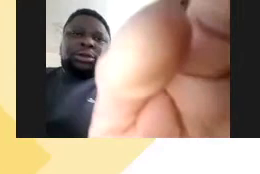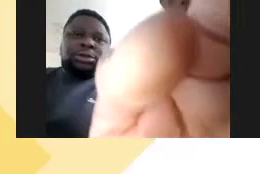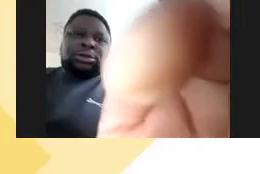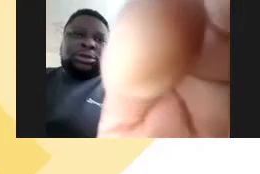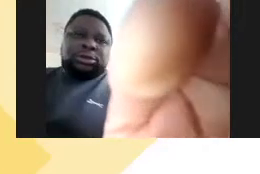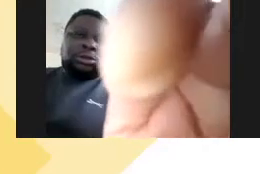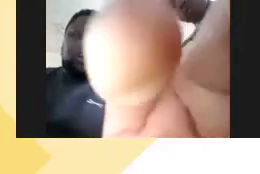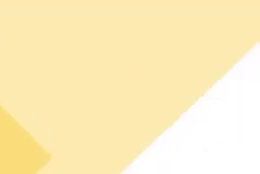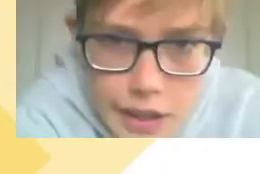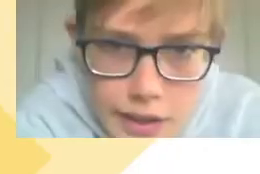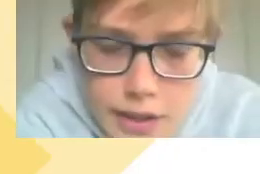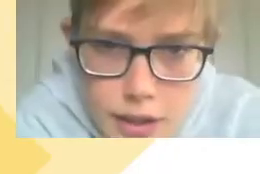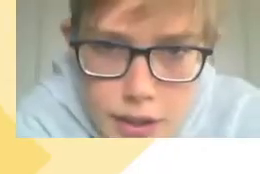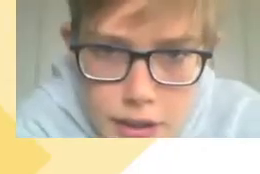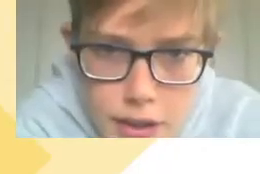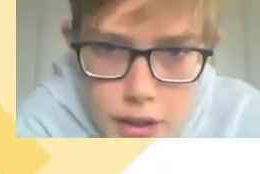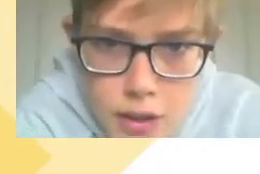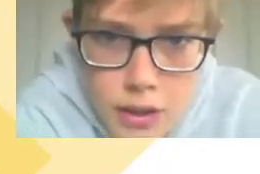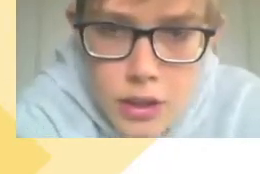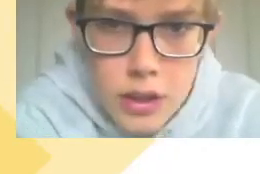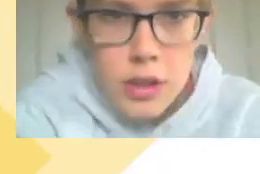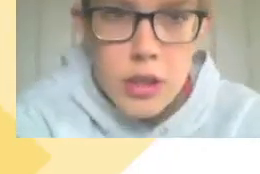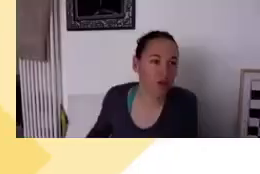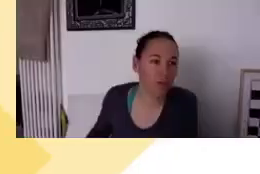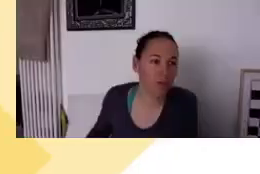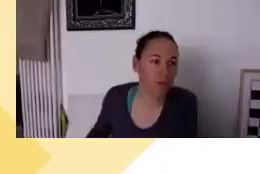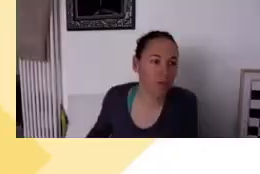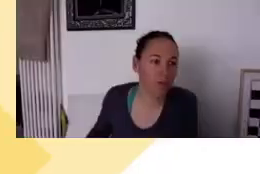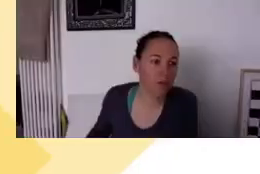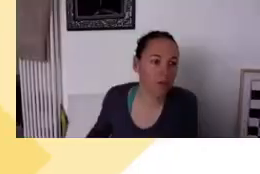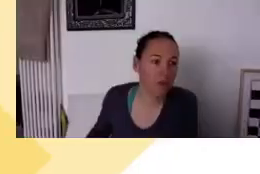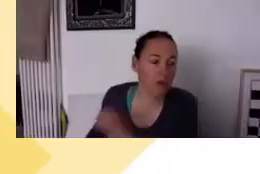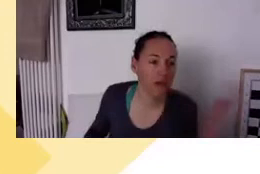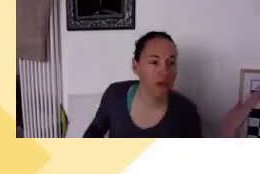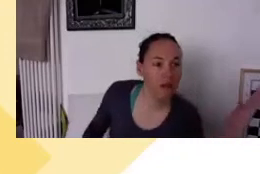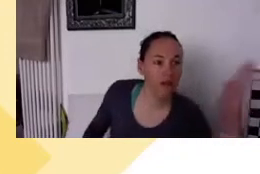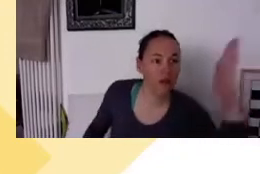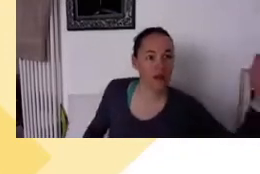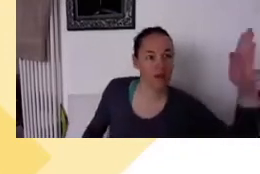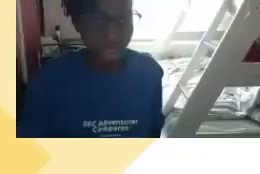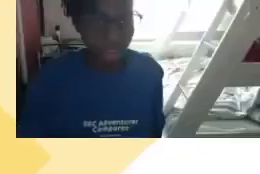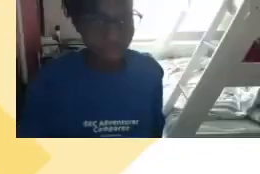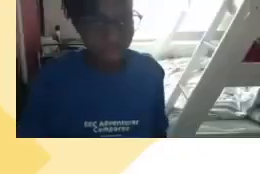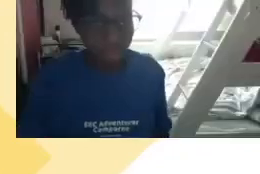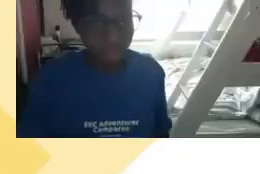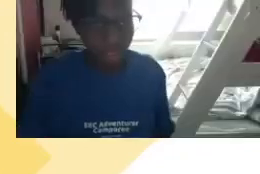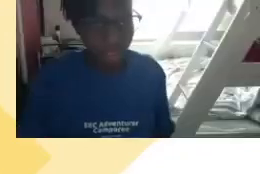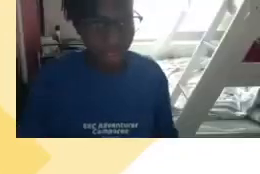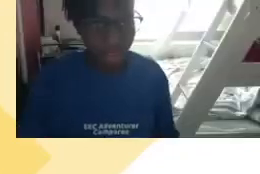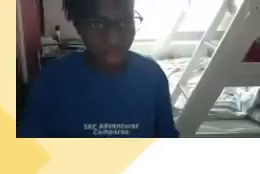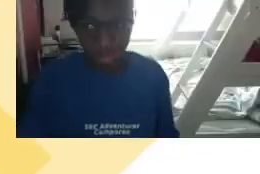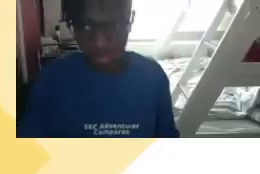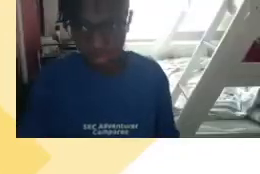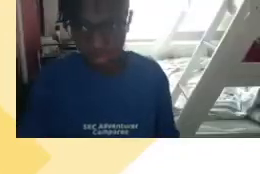Yeah. Bird's on the left hand, six columns. Yeah, bird is at the on the left.